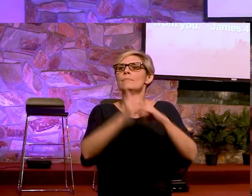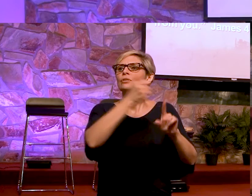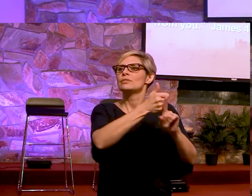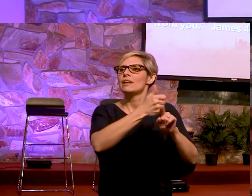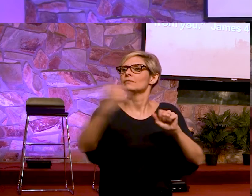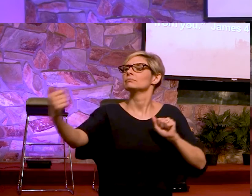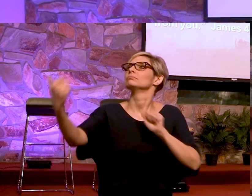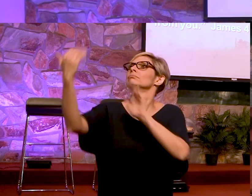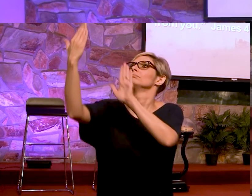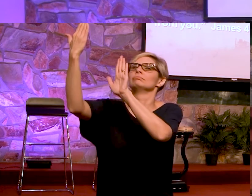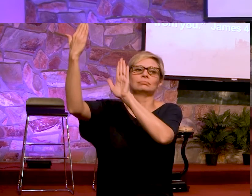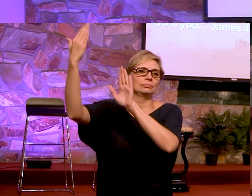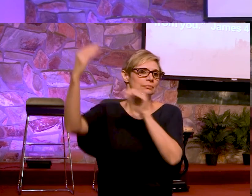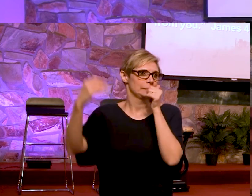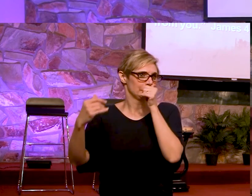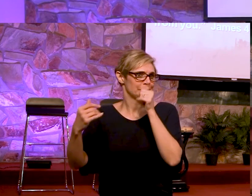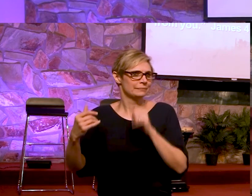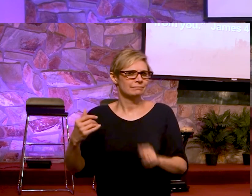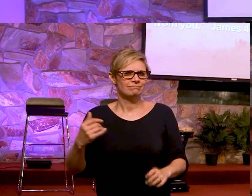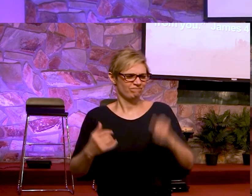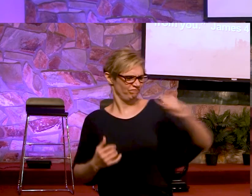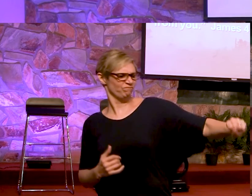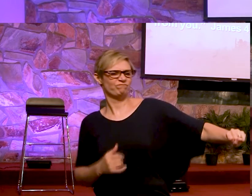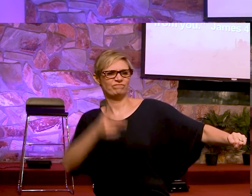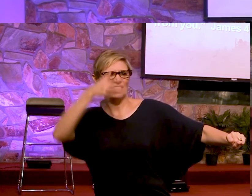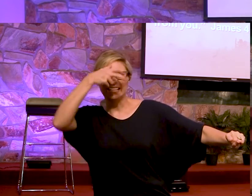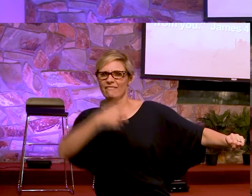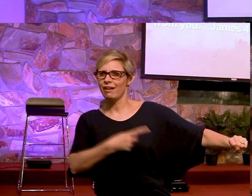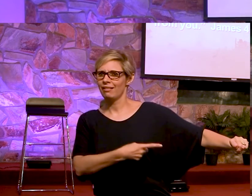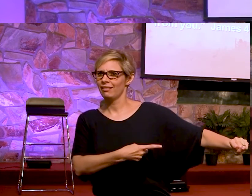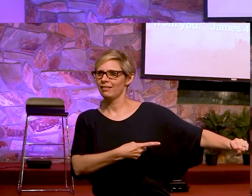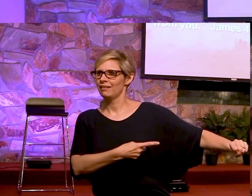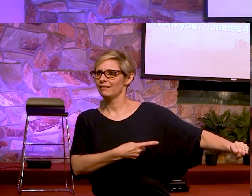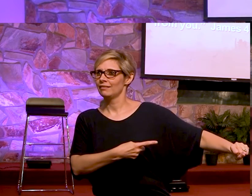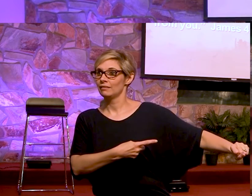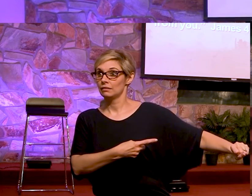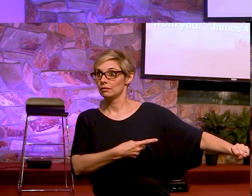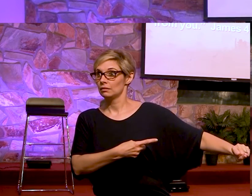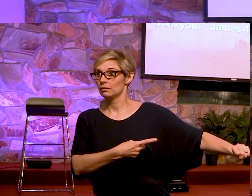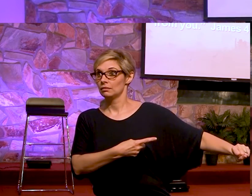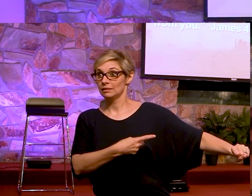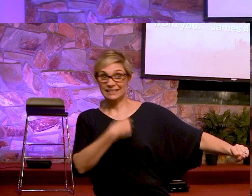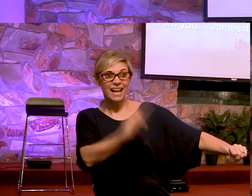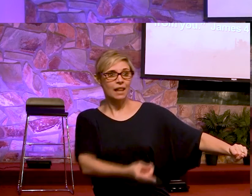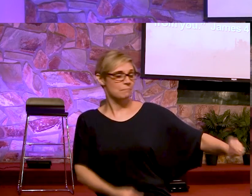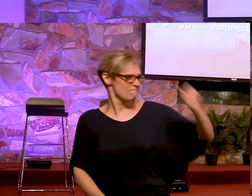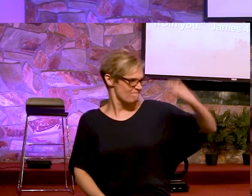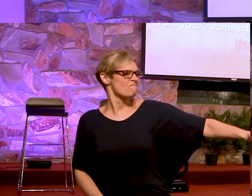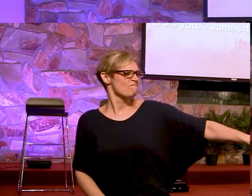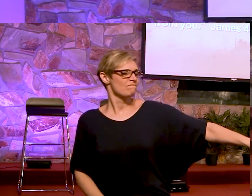God. Resist the devil, and he will flee from you."